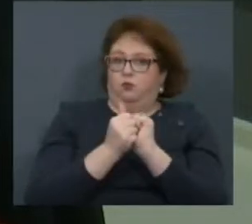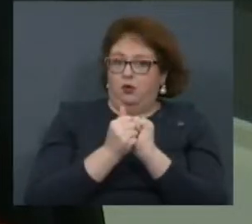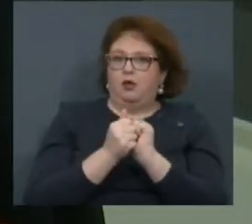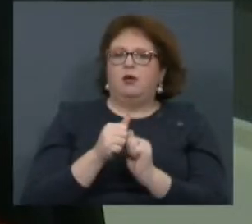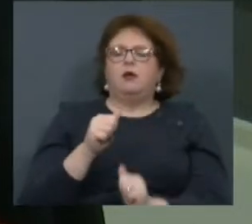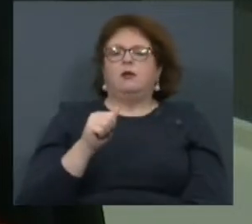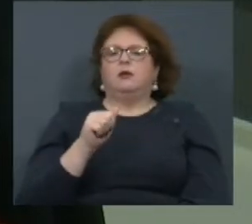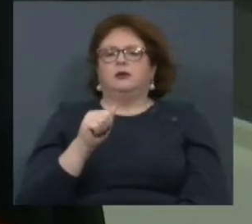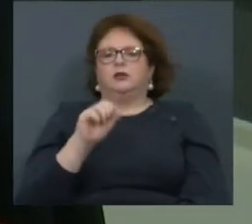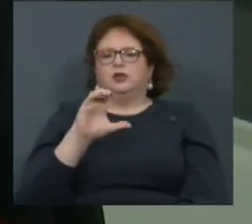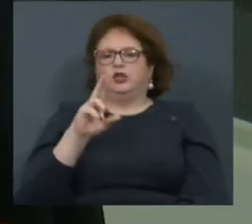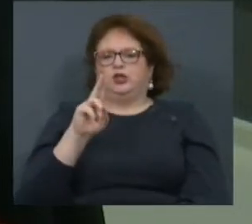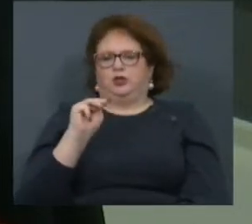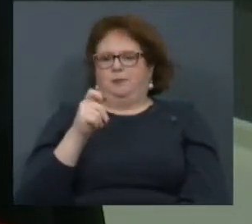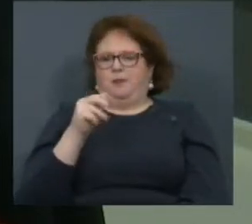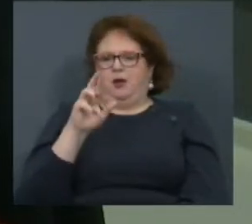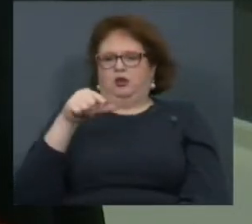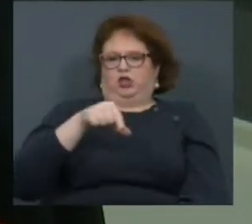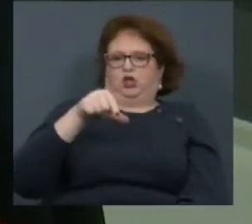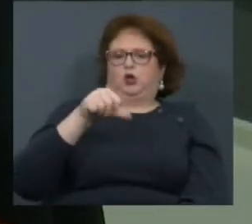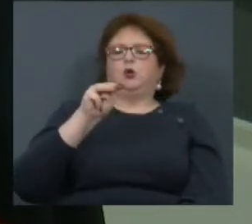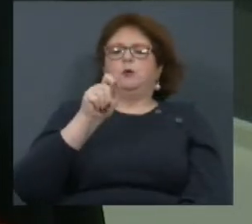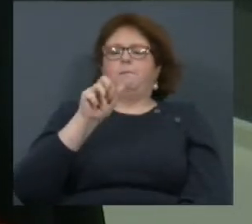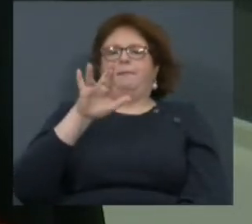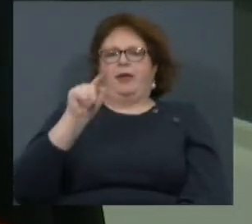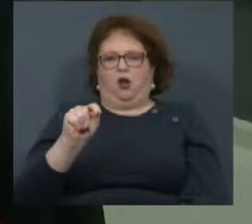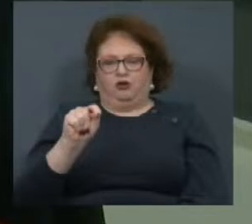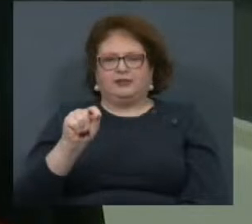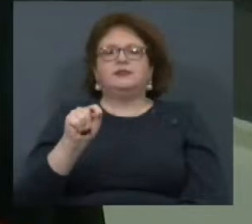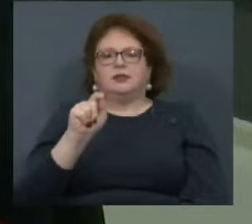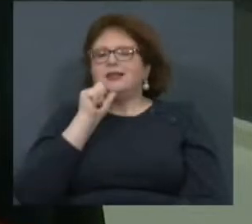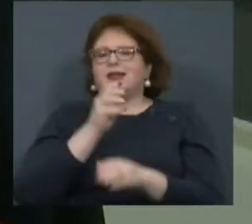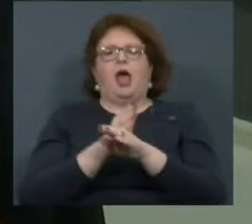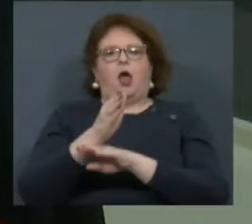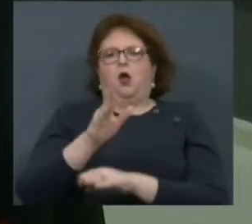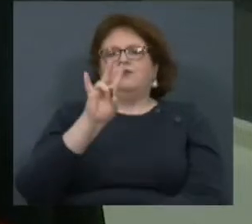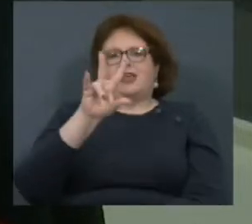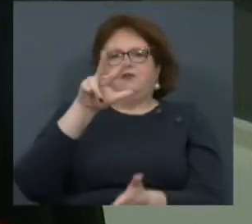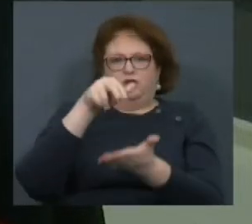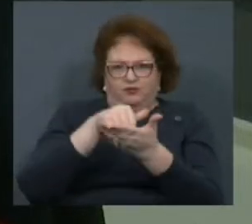with Q Merit Electrifications LLC in an amount not to exceed